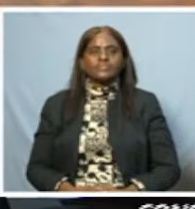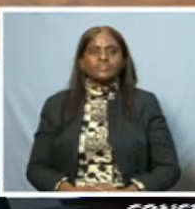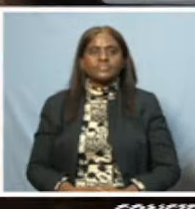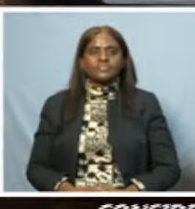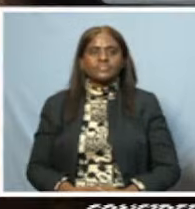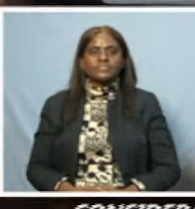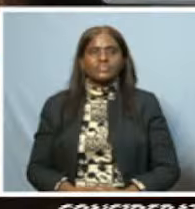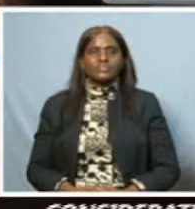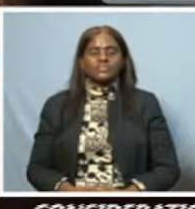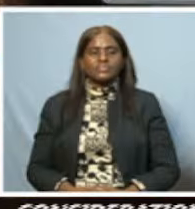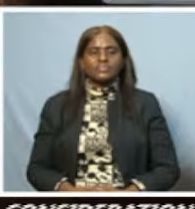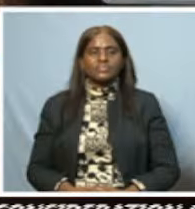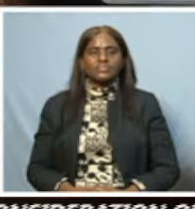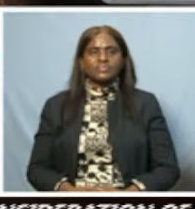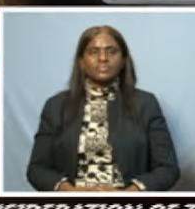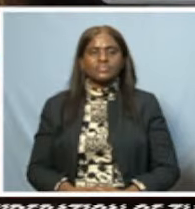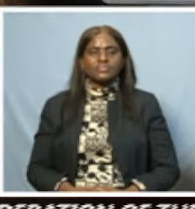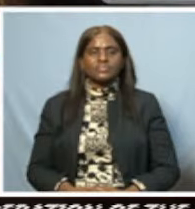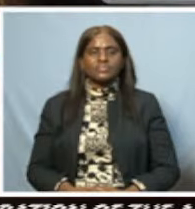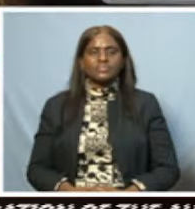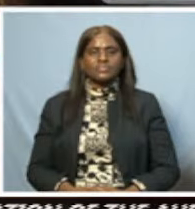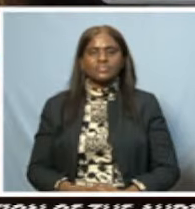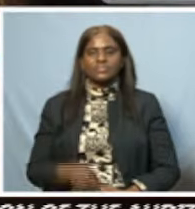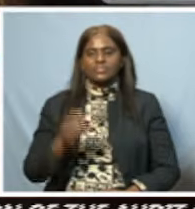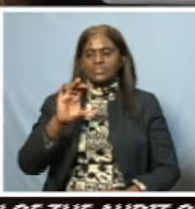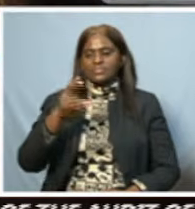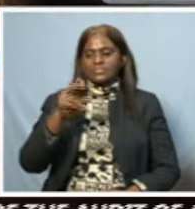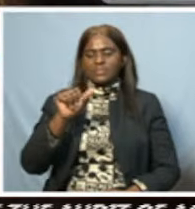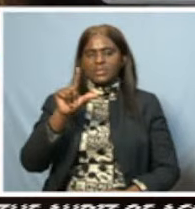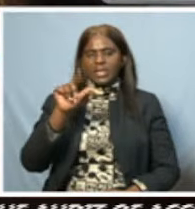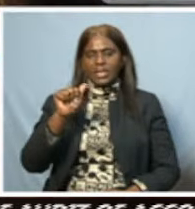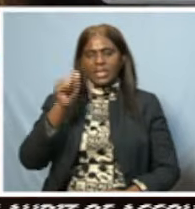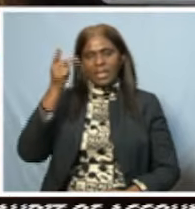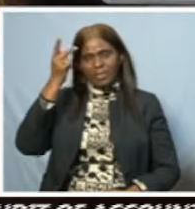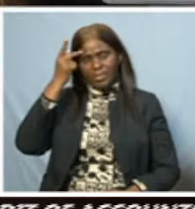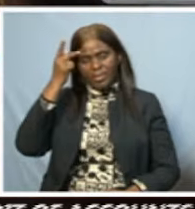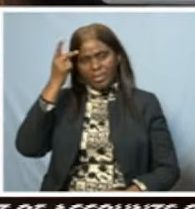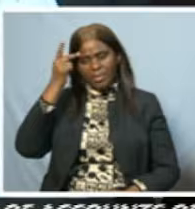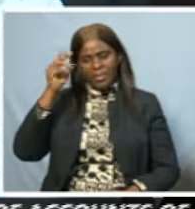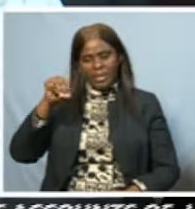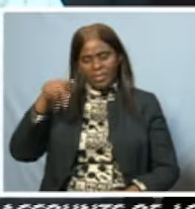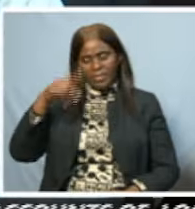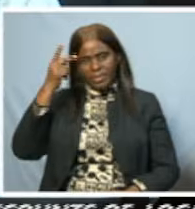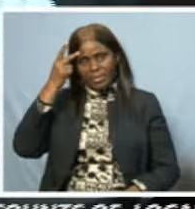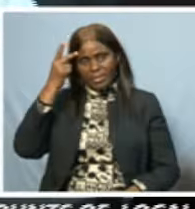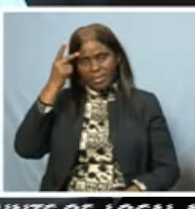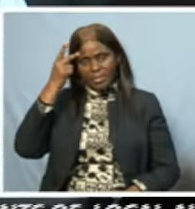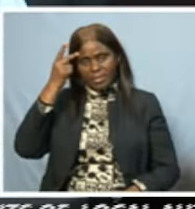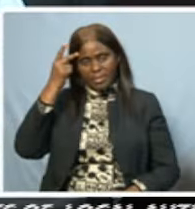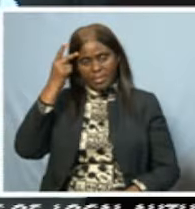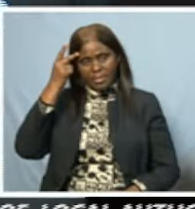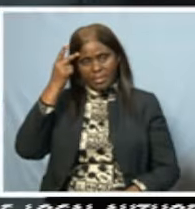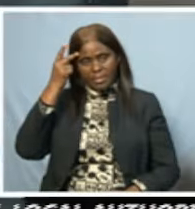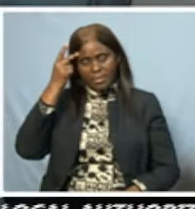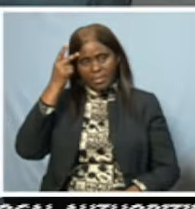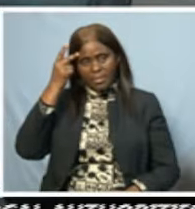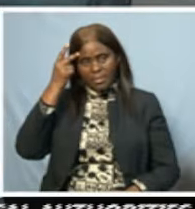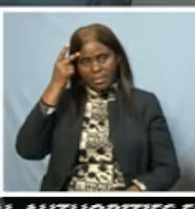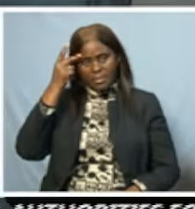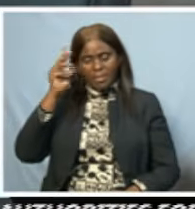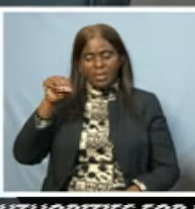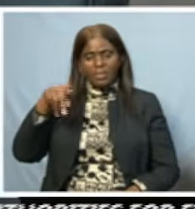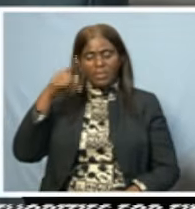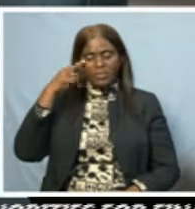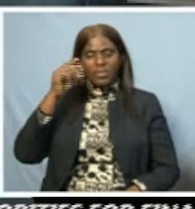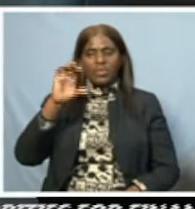Thank you, Chair. I'm Honorable Chala Paul, MP for Chipiri constituency in